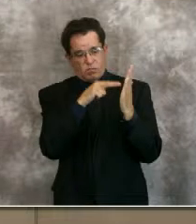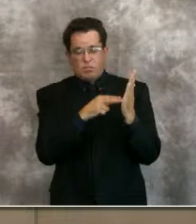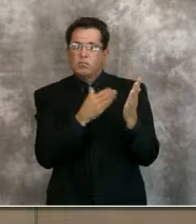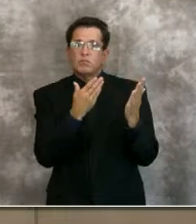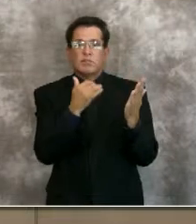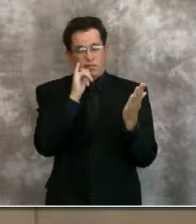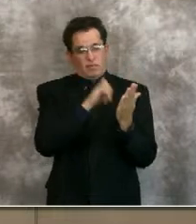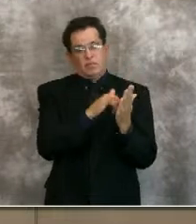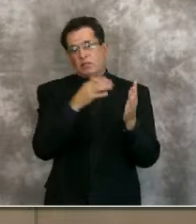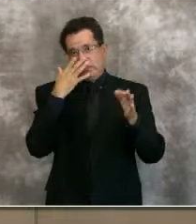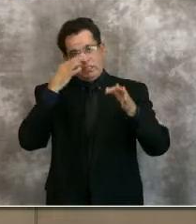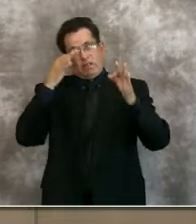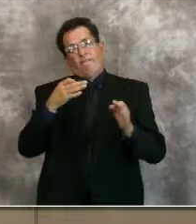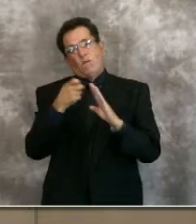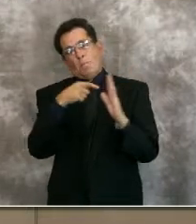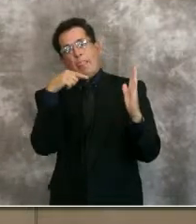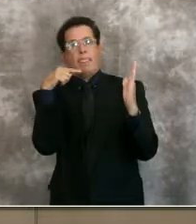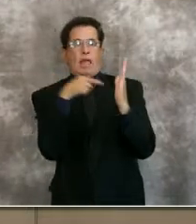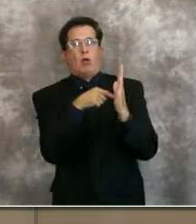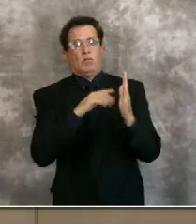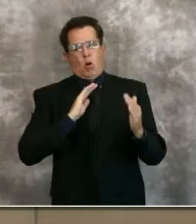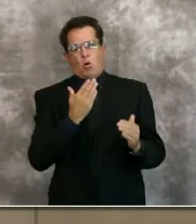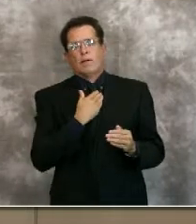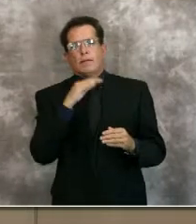confident that that is a good metric.